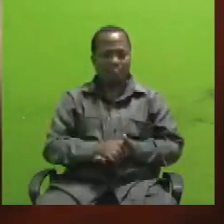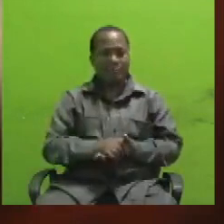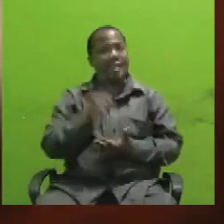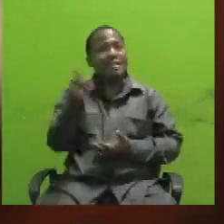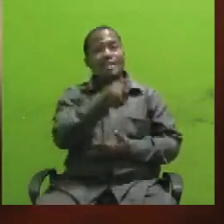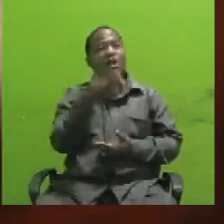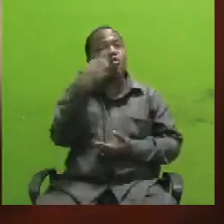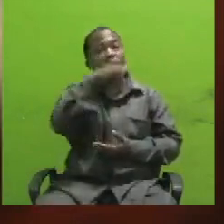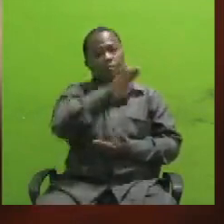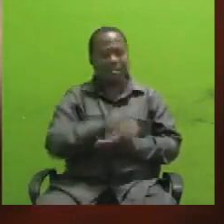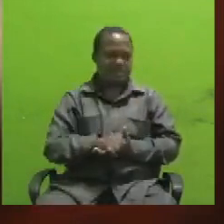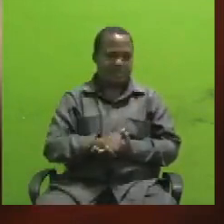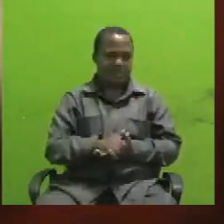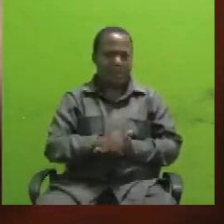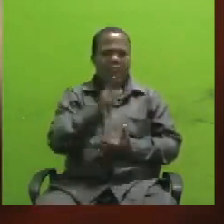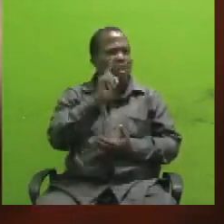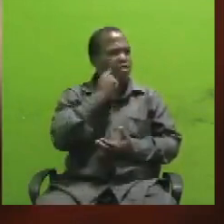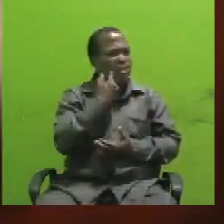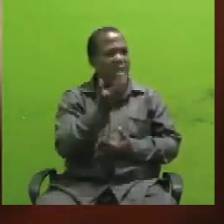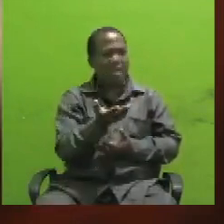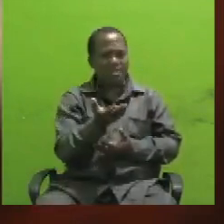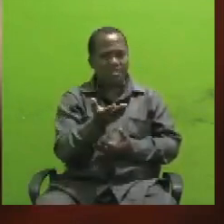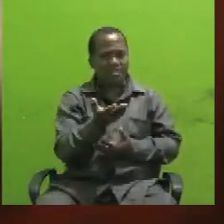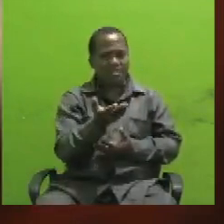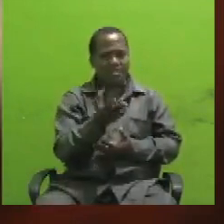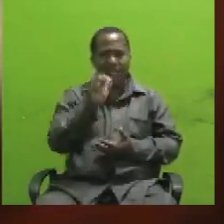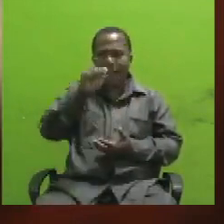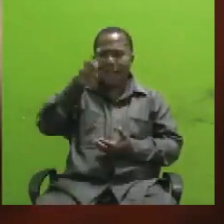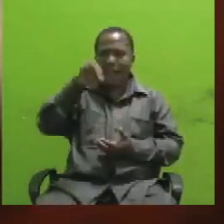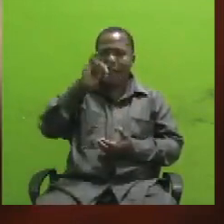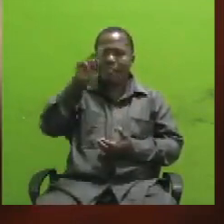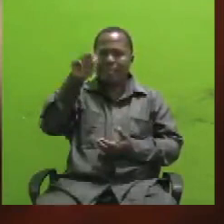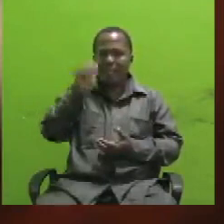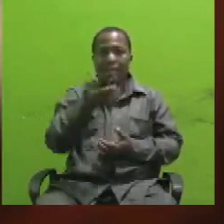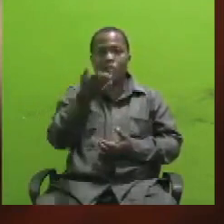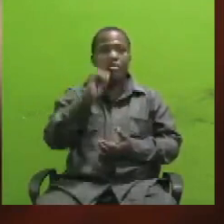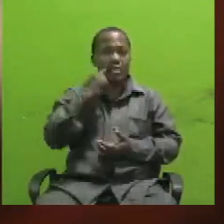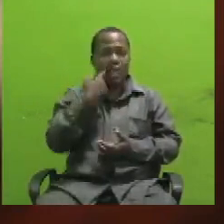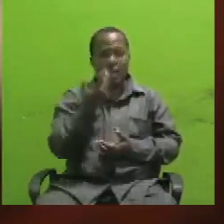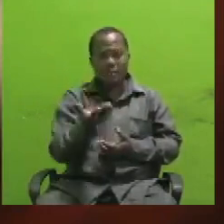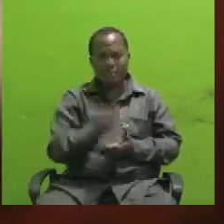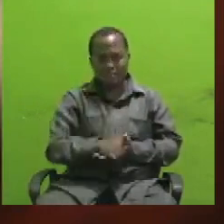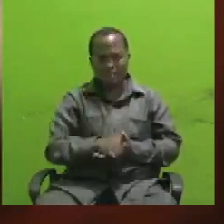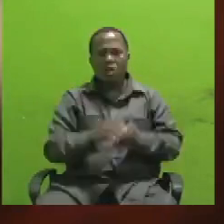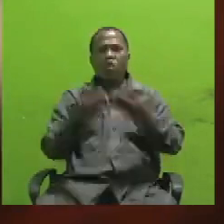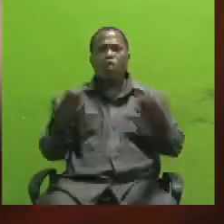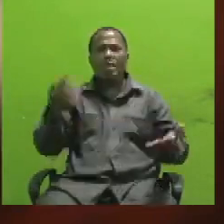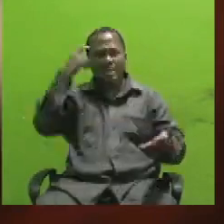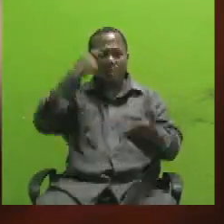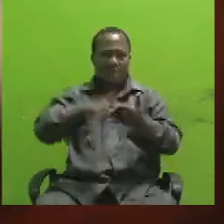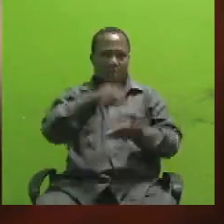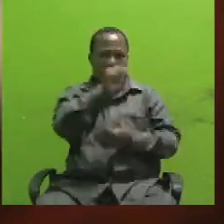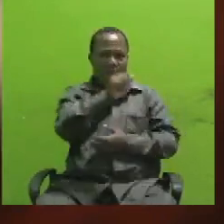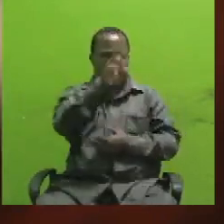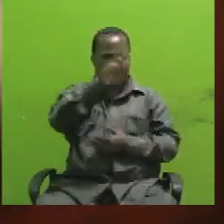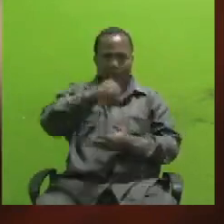important. Can you try? Amina, can you try? What is the meaning of